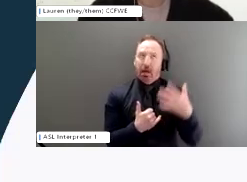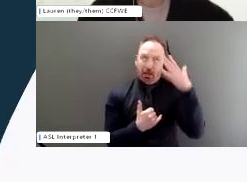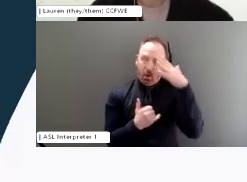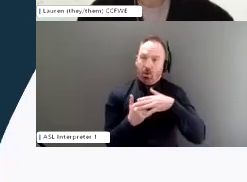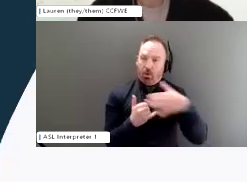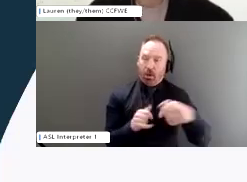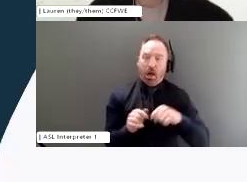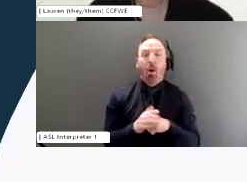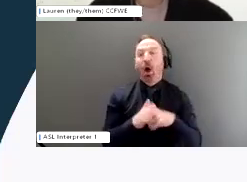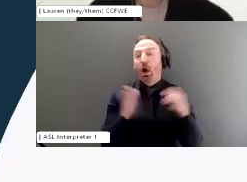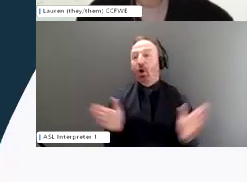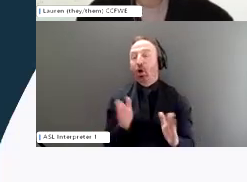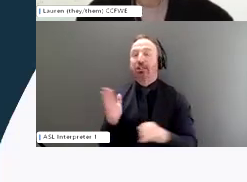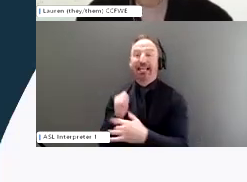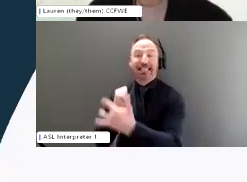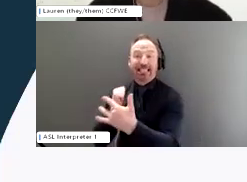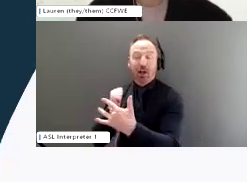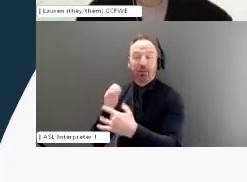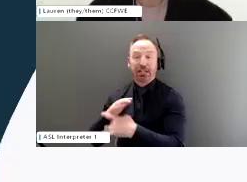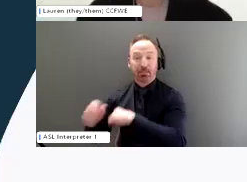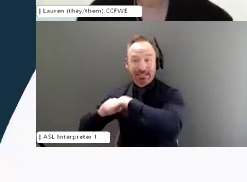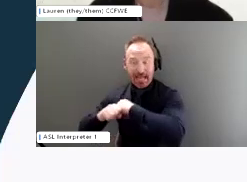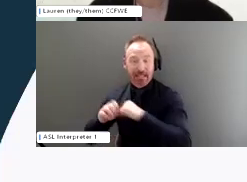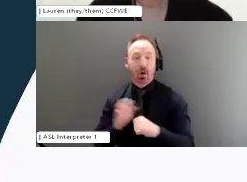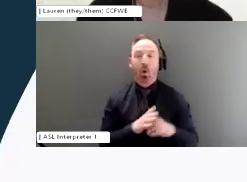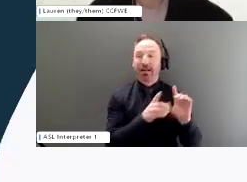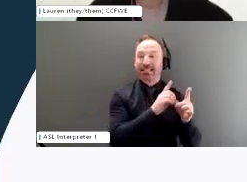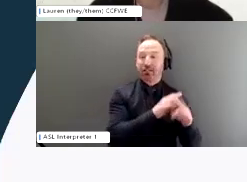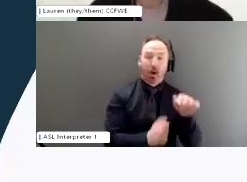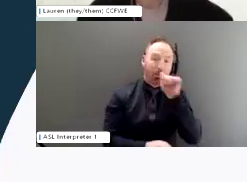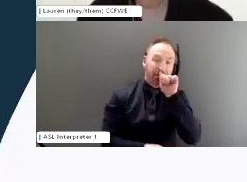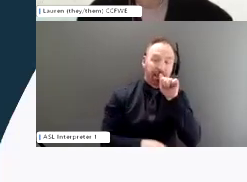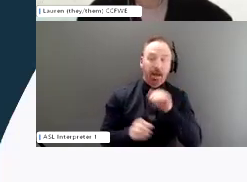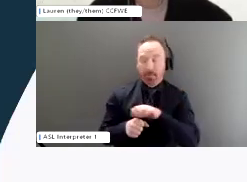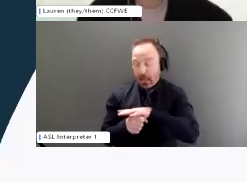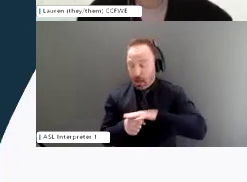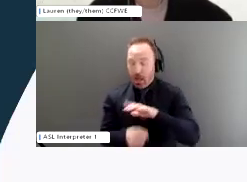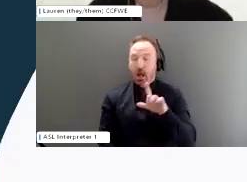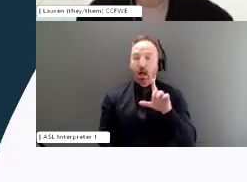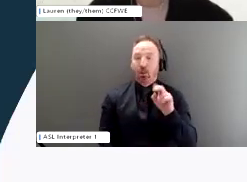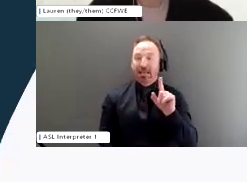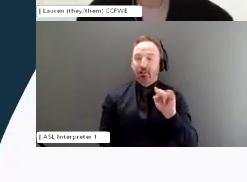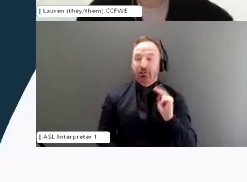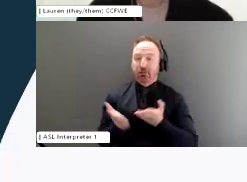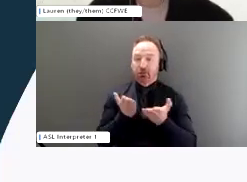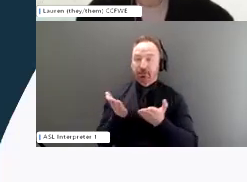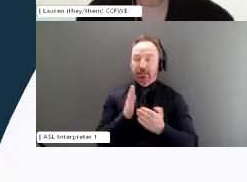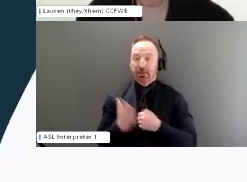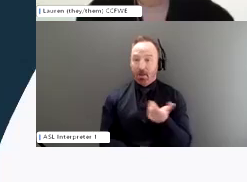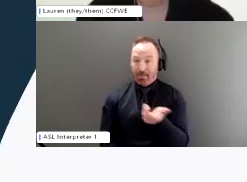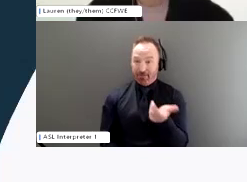that technology and digital privacy. So making sure they turn off their location services on their phone, remove